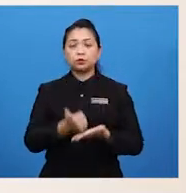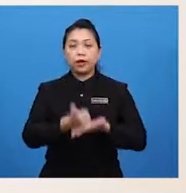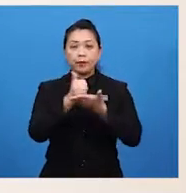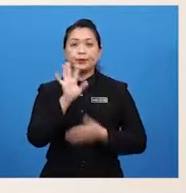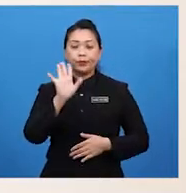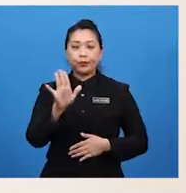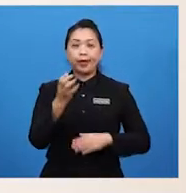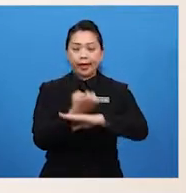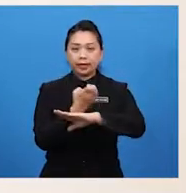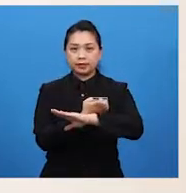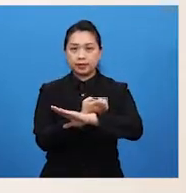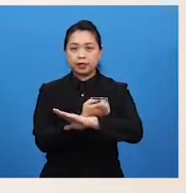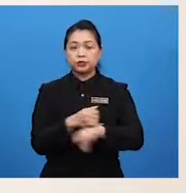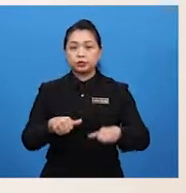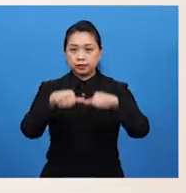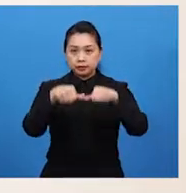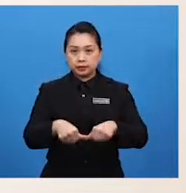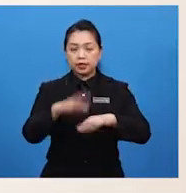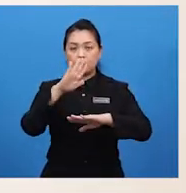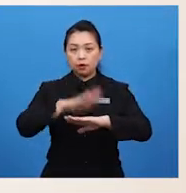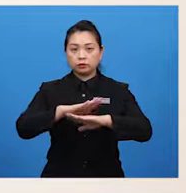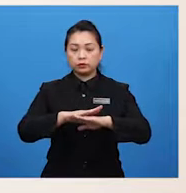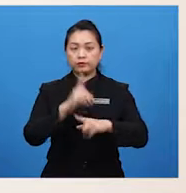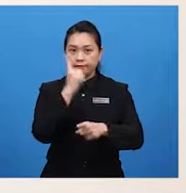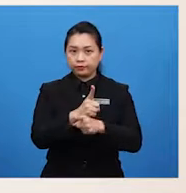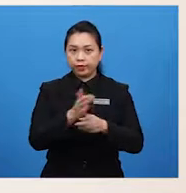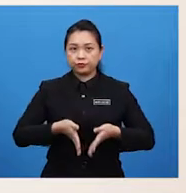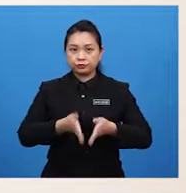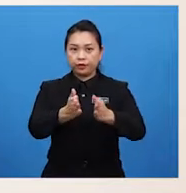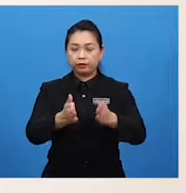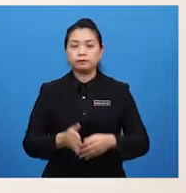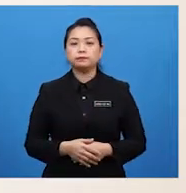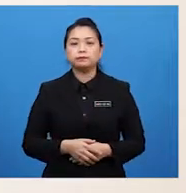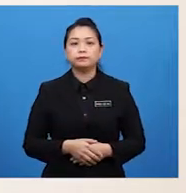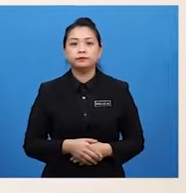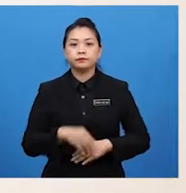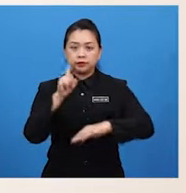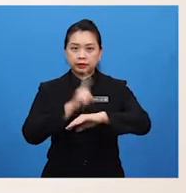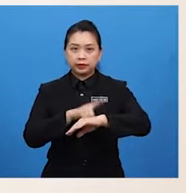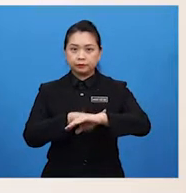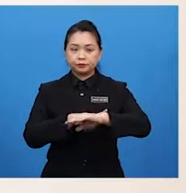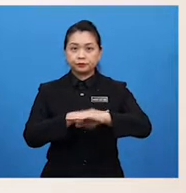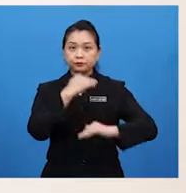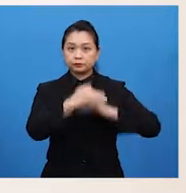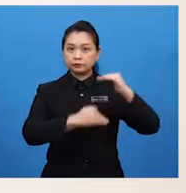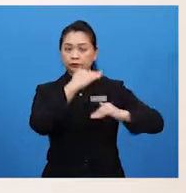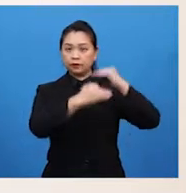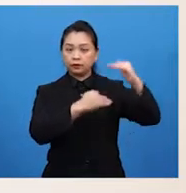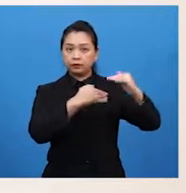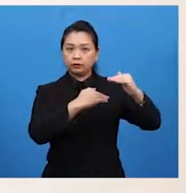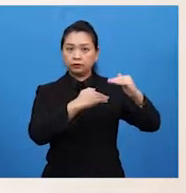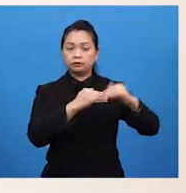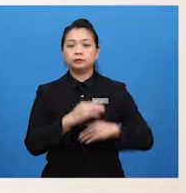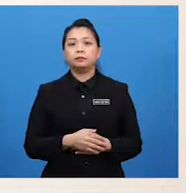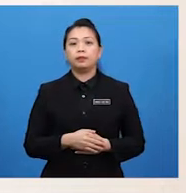to stay on the right track. Then, it is time to develop our points in the main body